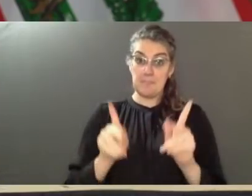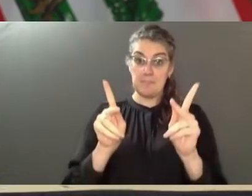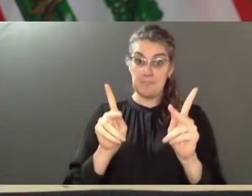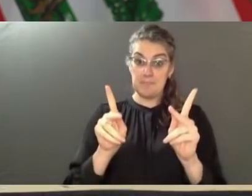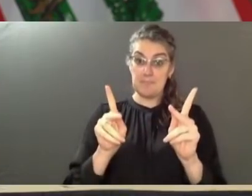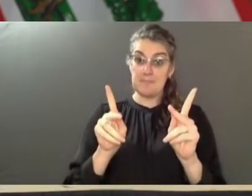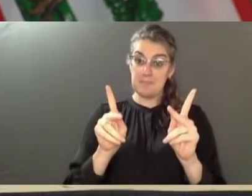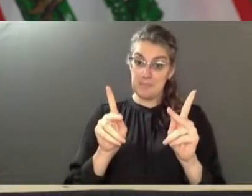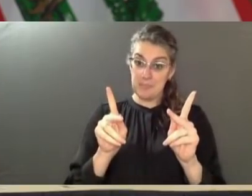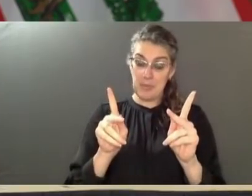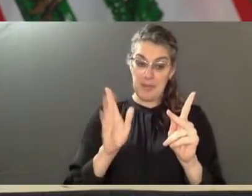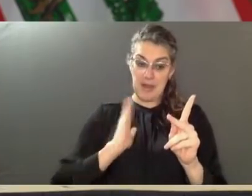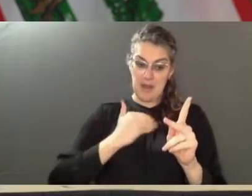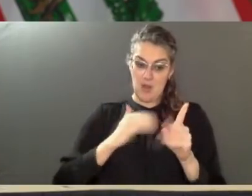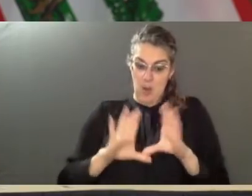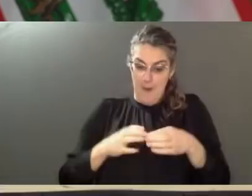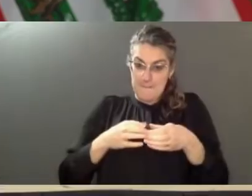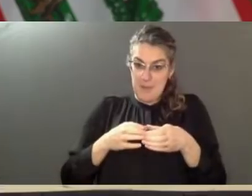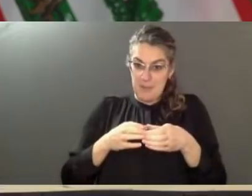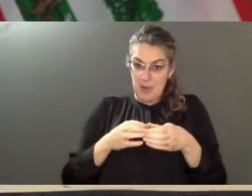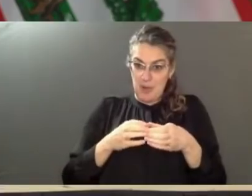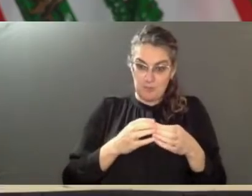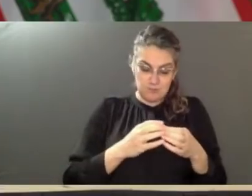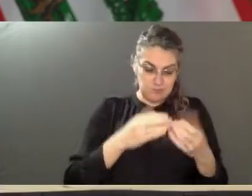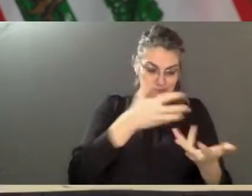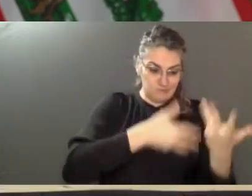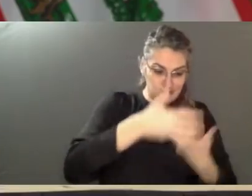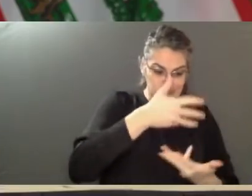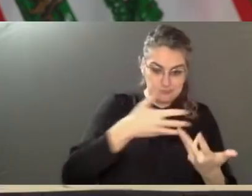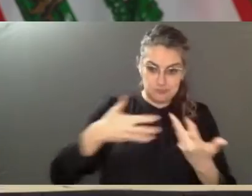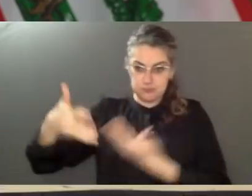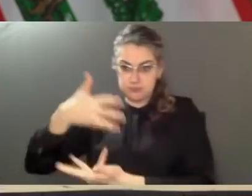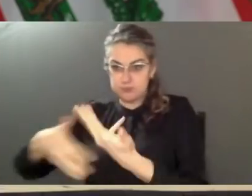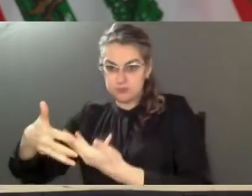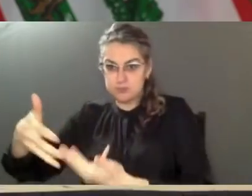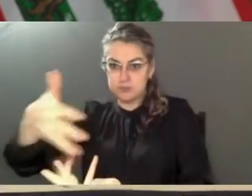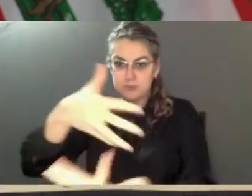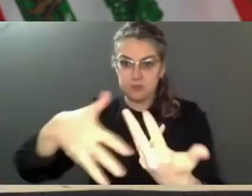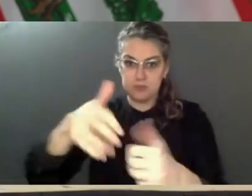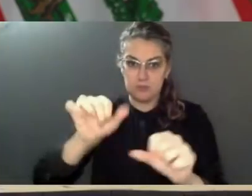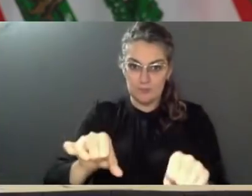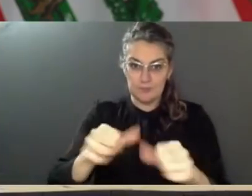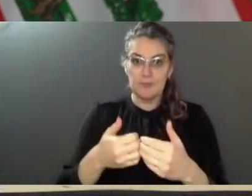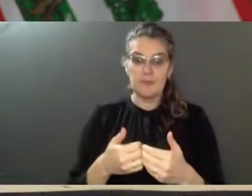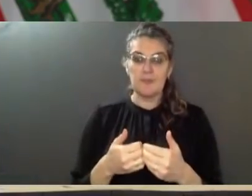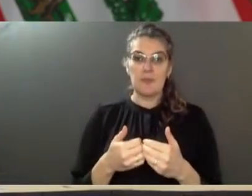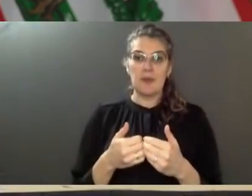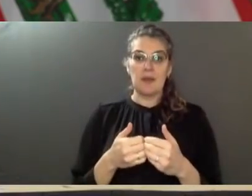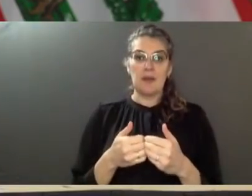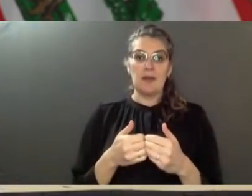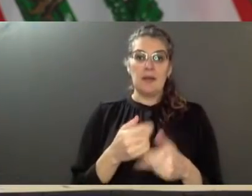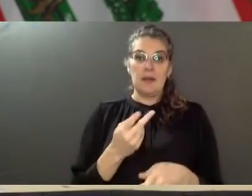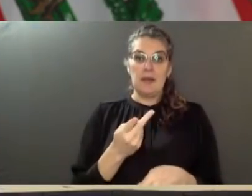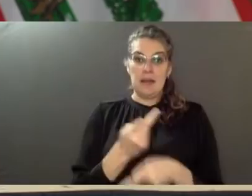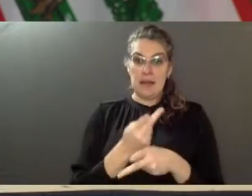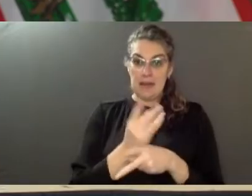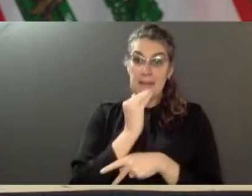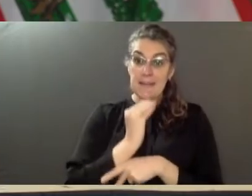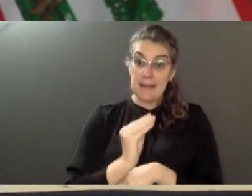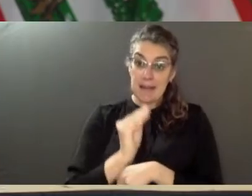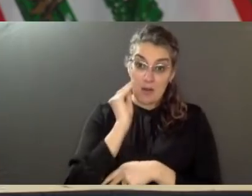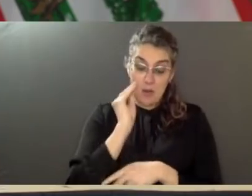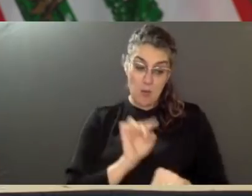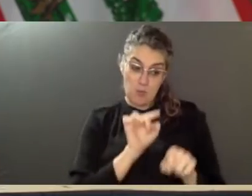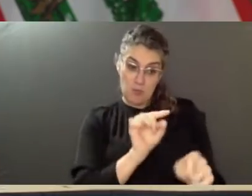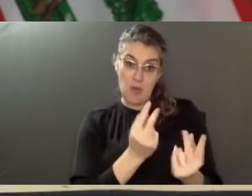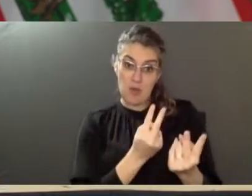small circles, seeing loved ones in long-term care under proper restrictions, and even enjoying an active lifestyle with sports